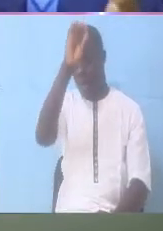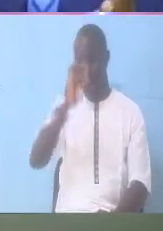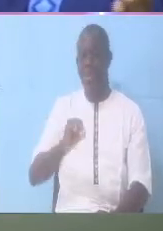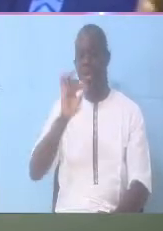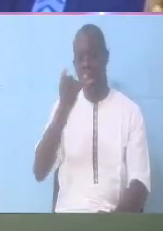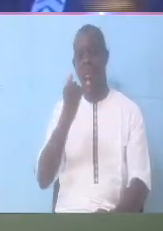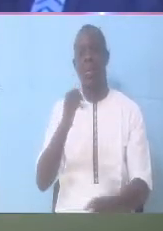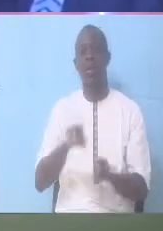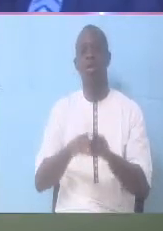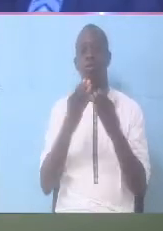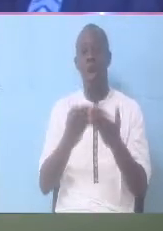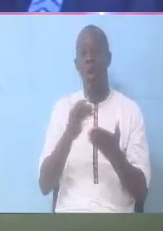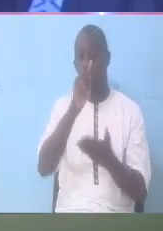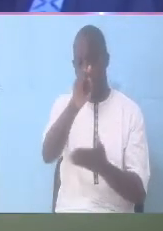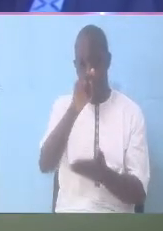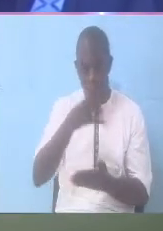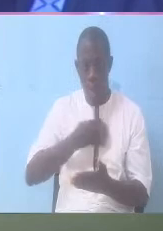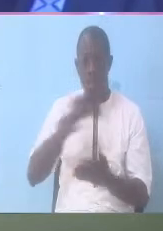you want to believe